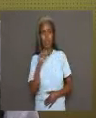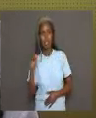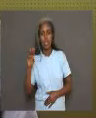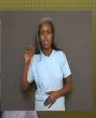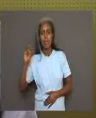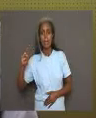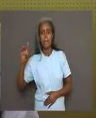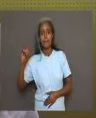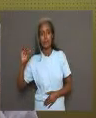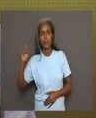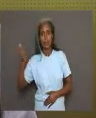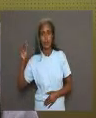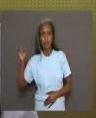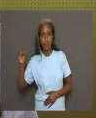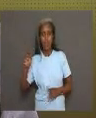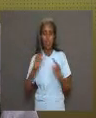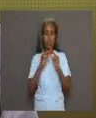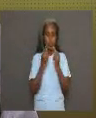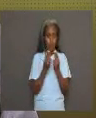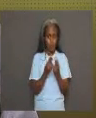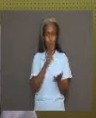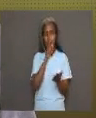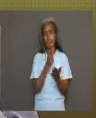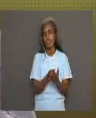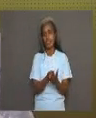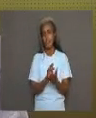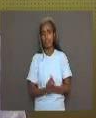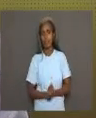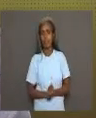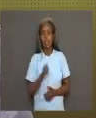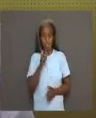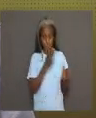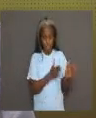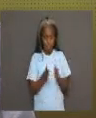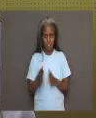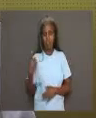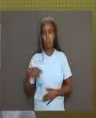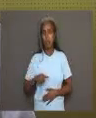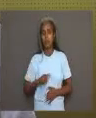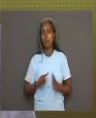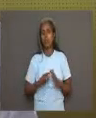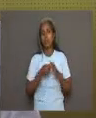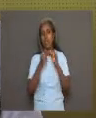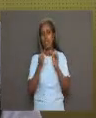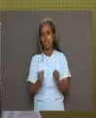the median for grouped data. If you are ready, we will